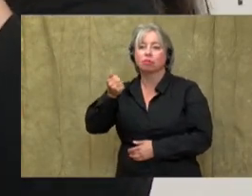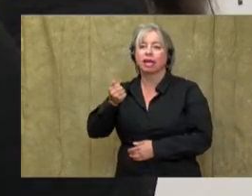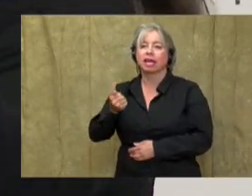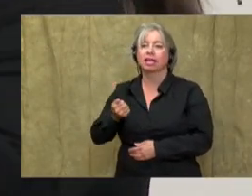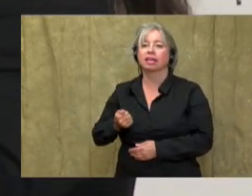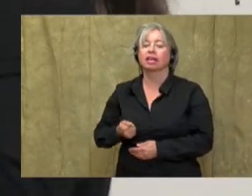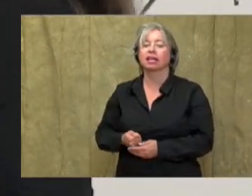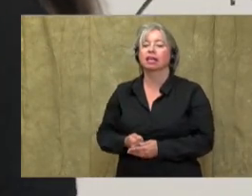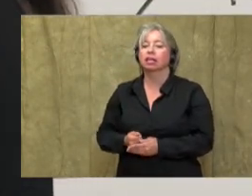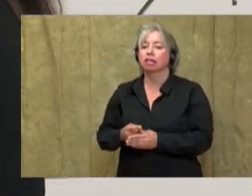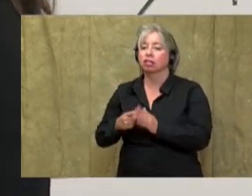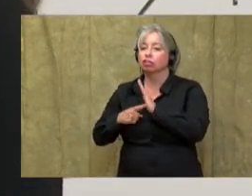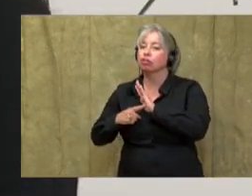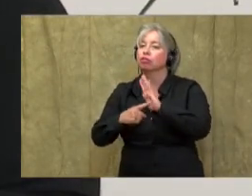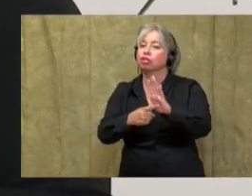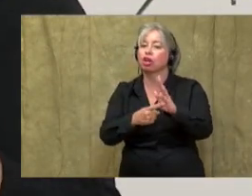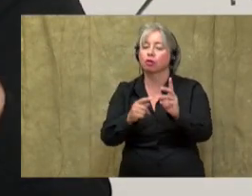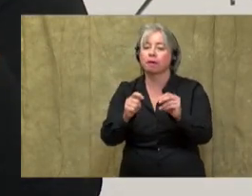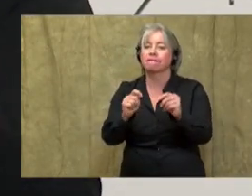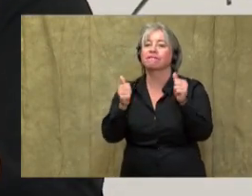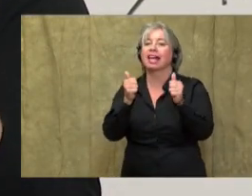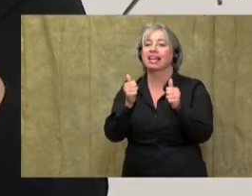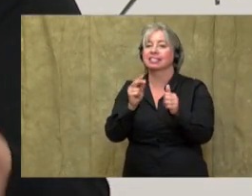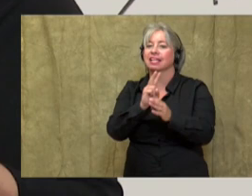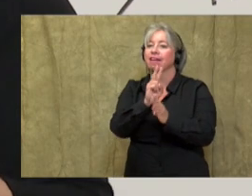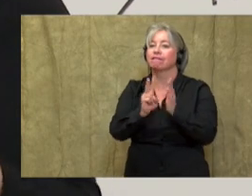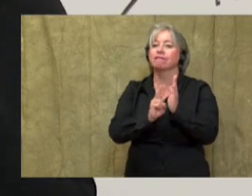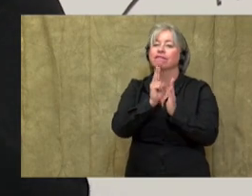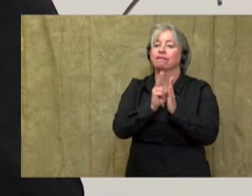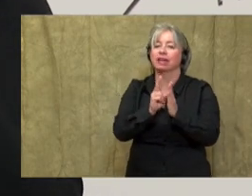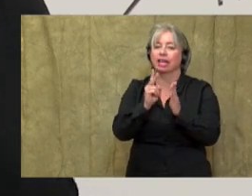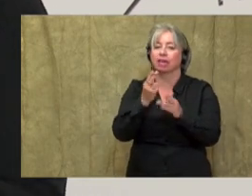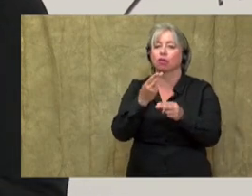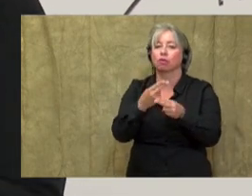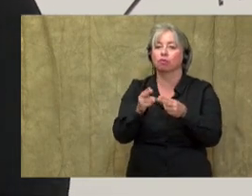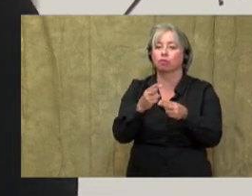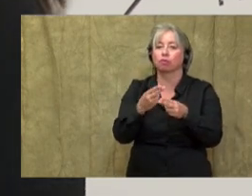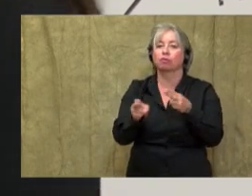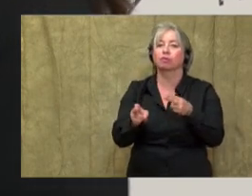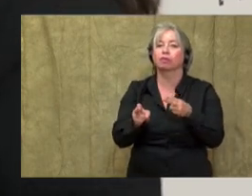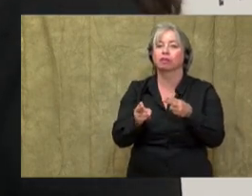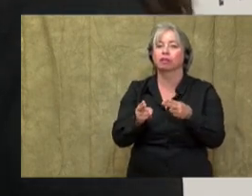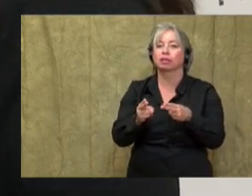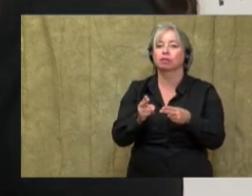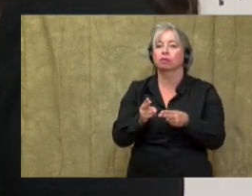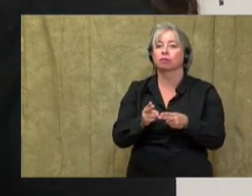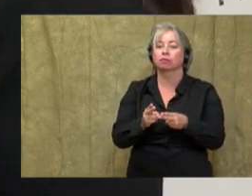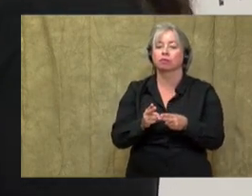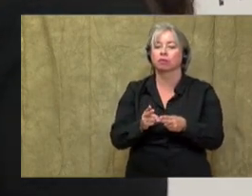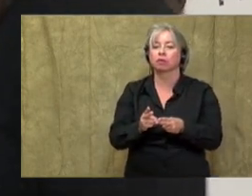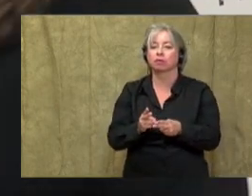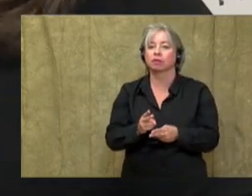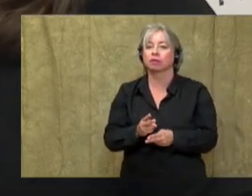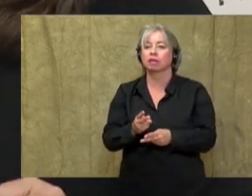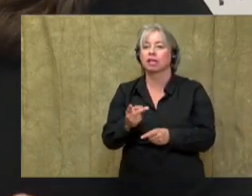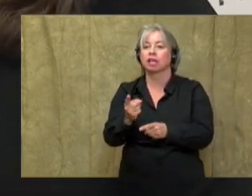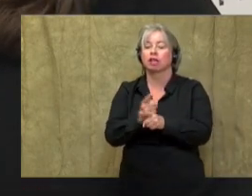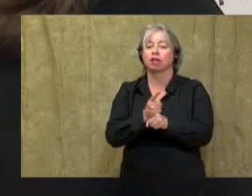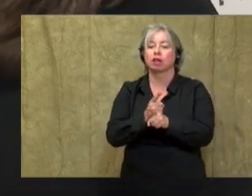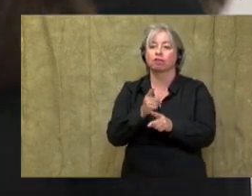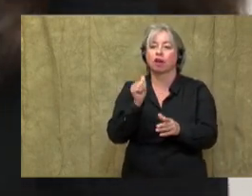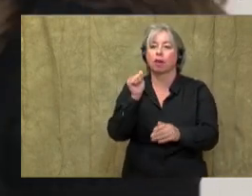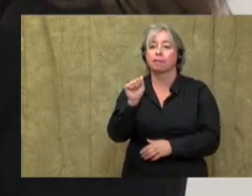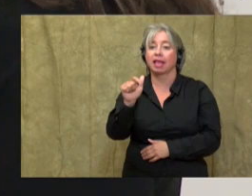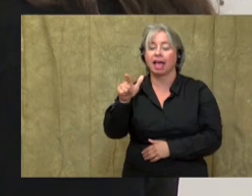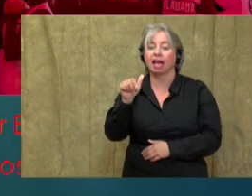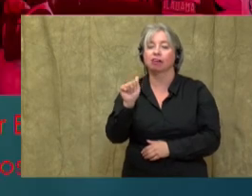quick video clip of one of my favorite examples of waves. And that is coming from Bryant-Denny